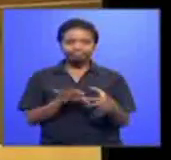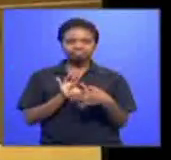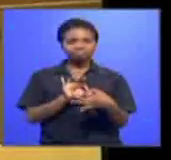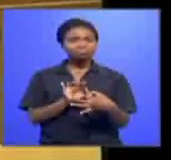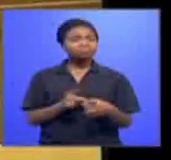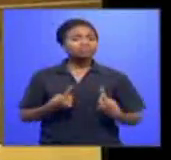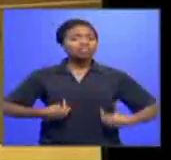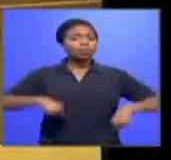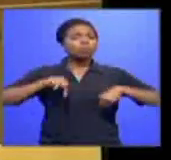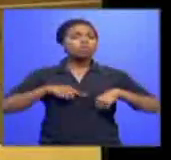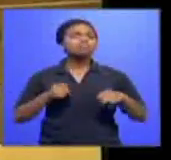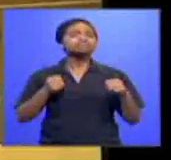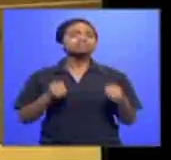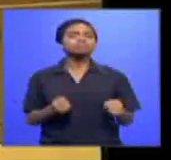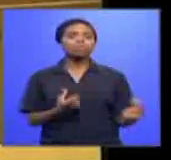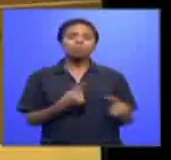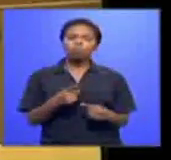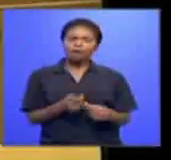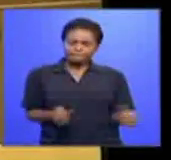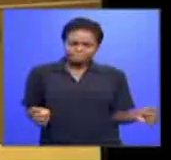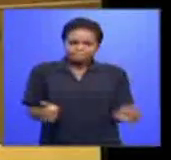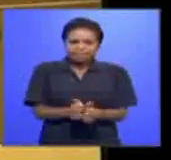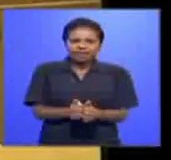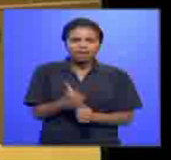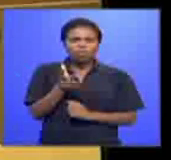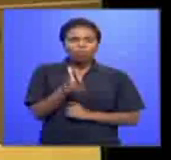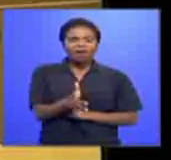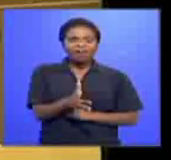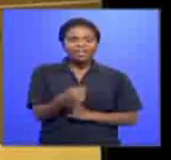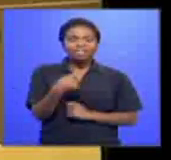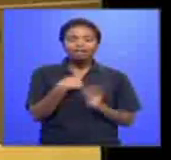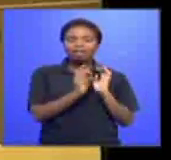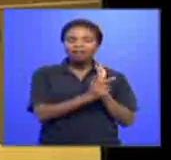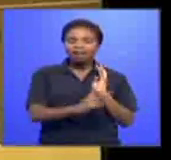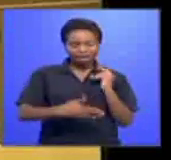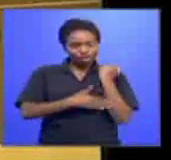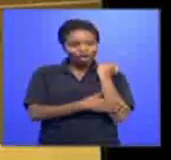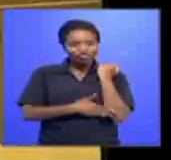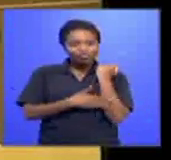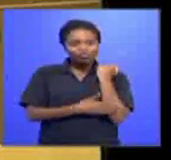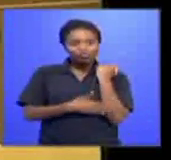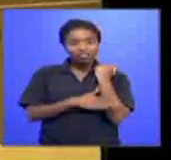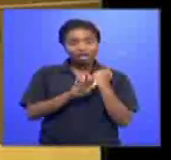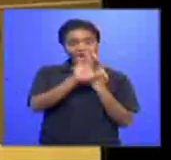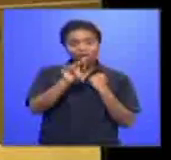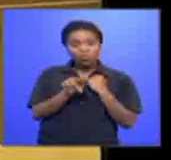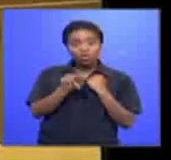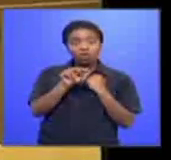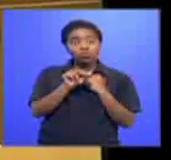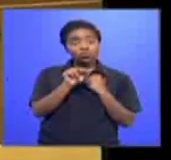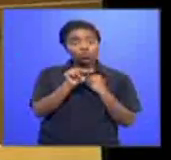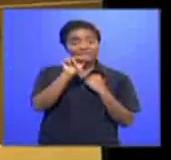We reaffirm our partnership with countries of the North, especially the